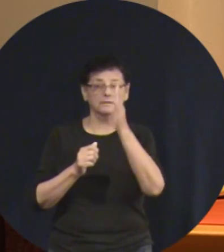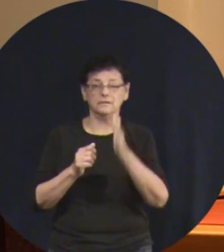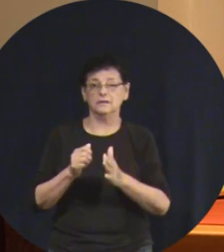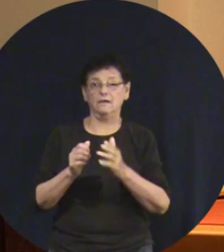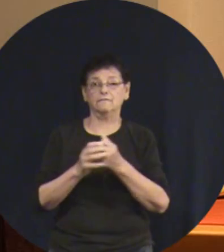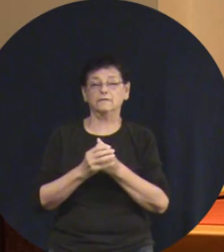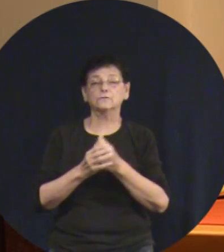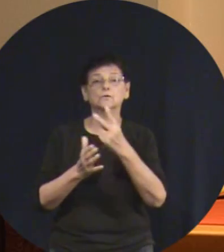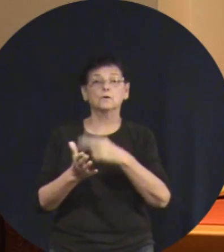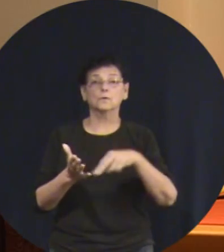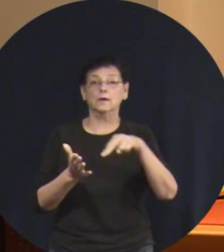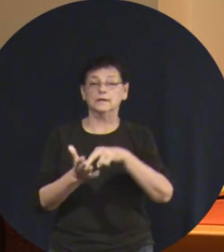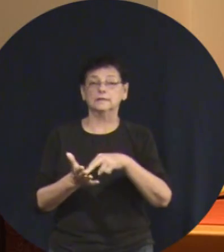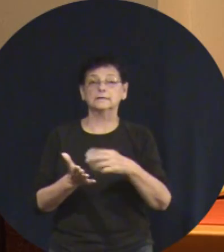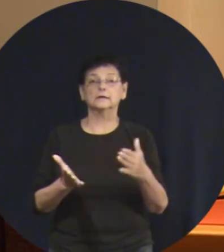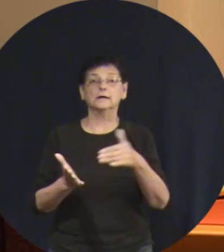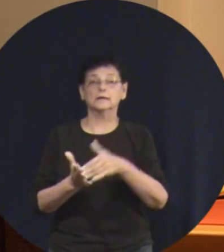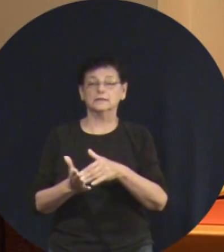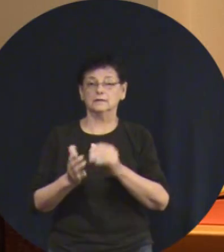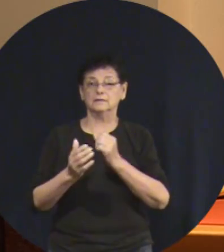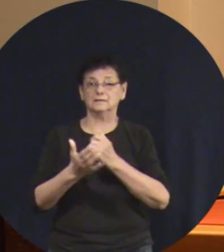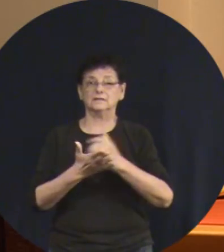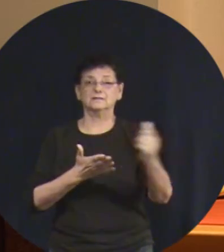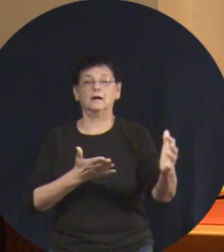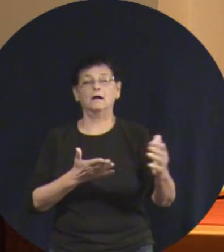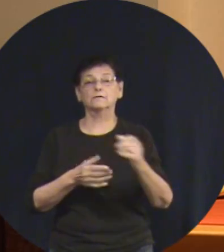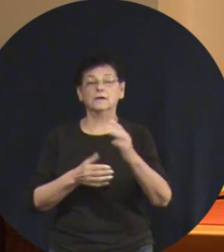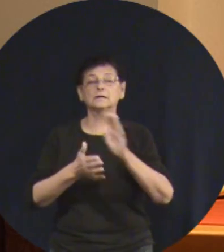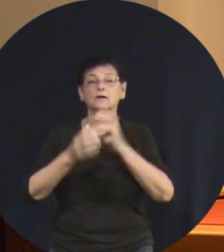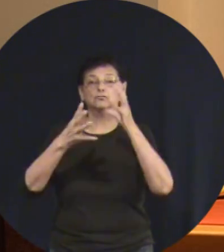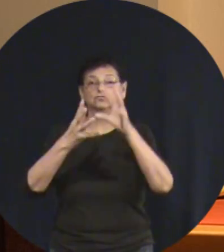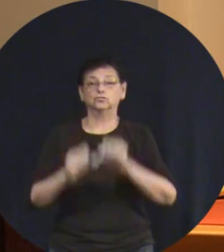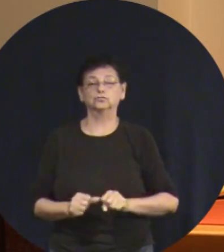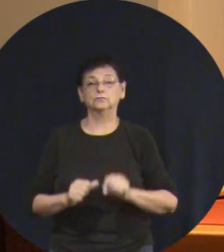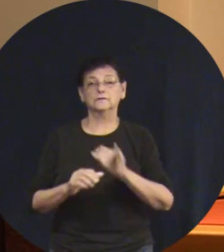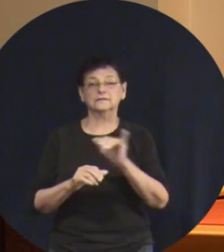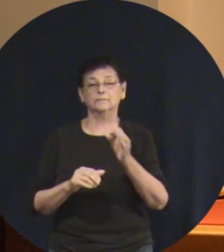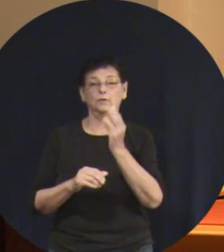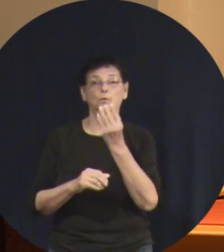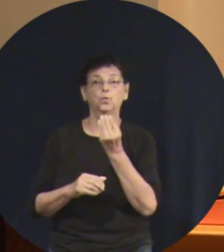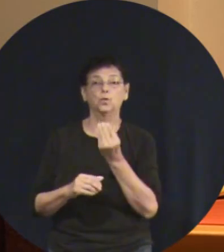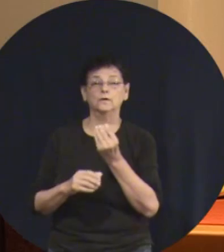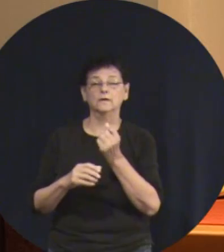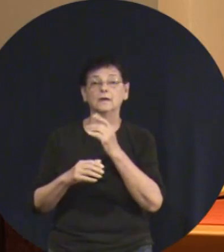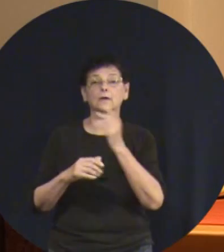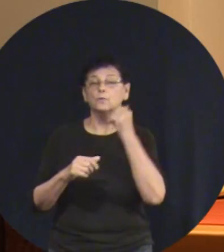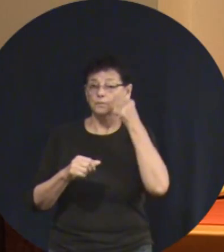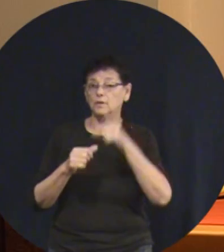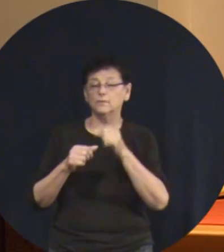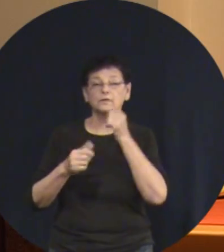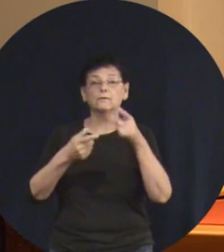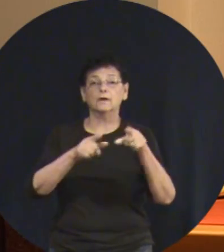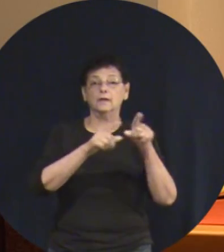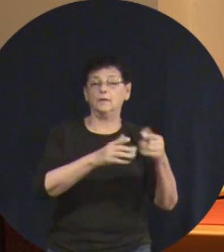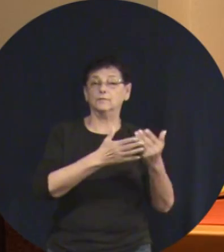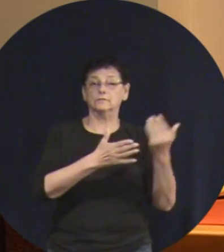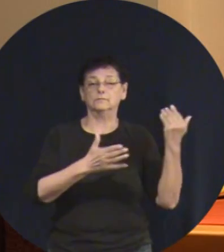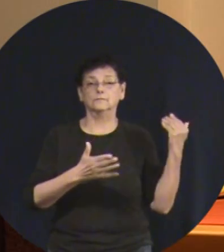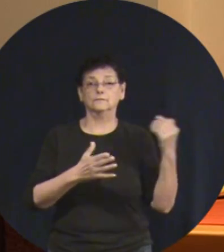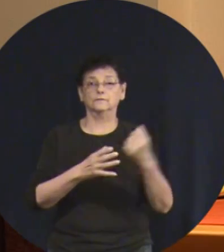to rise again, snuffed out and quenched like a wick. Remember not the events of